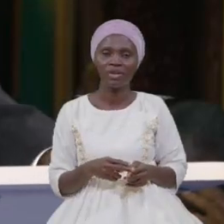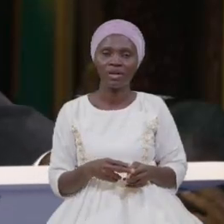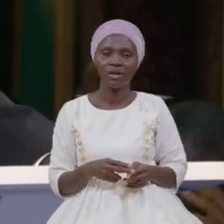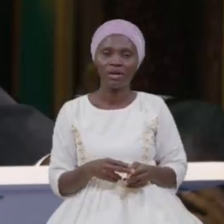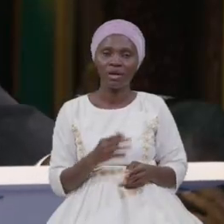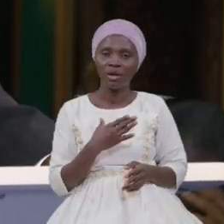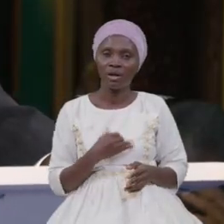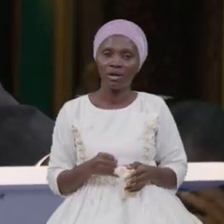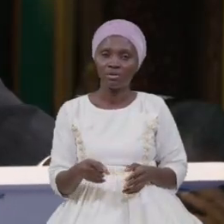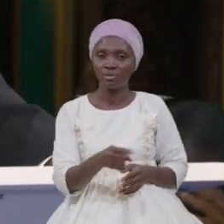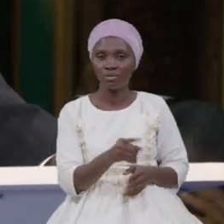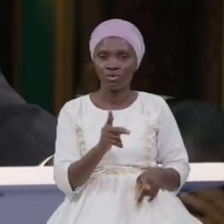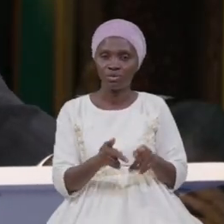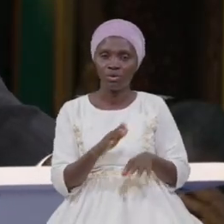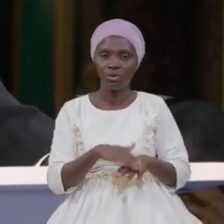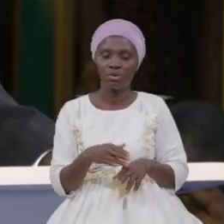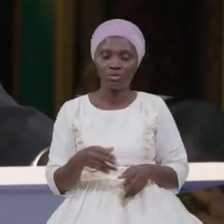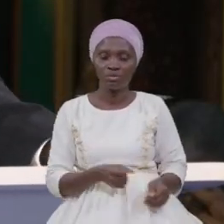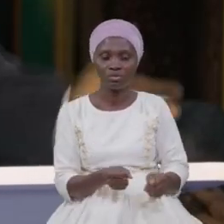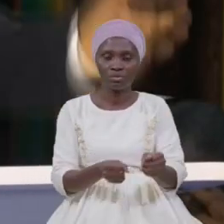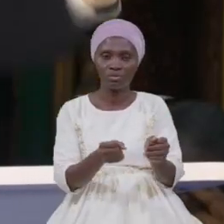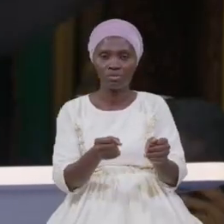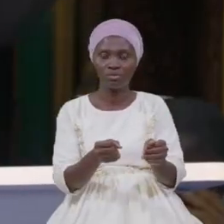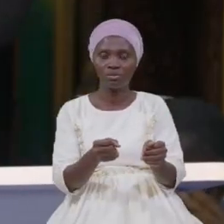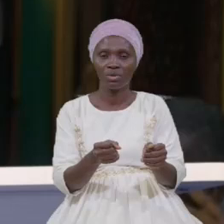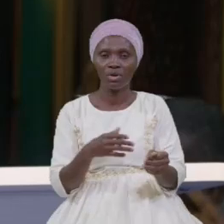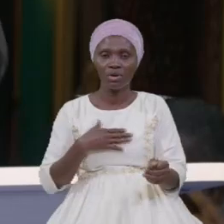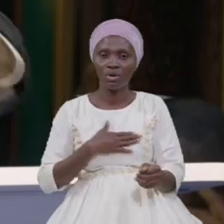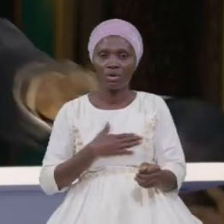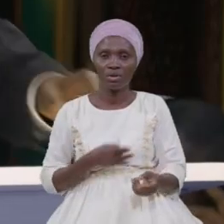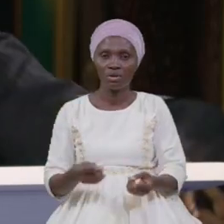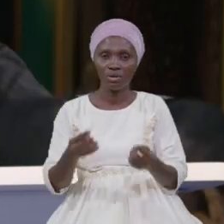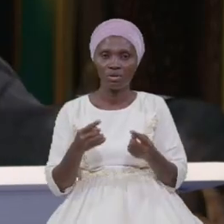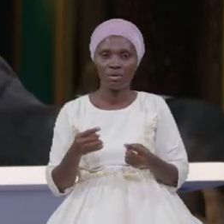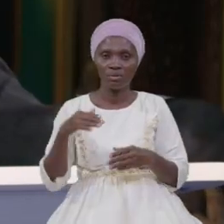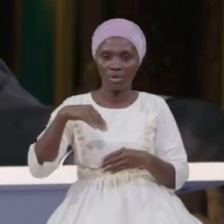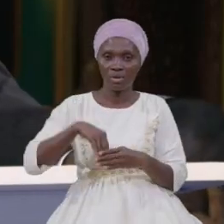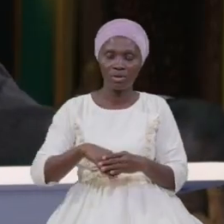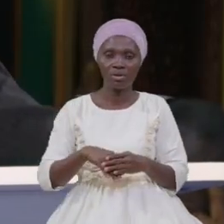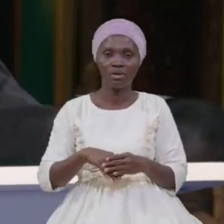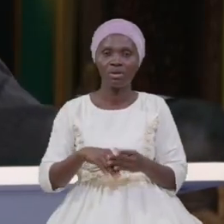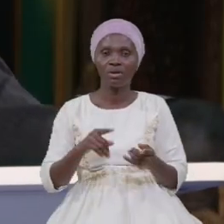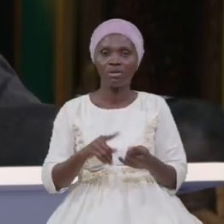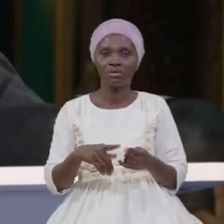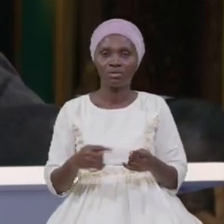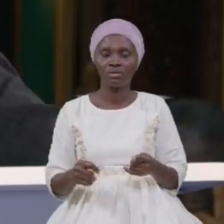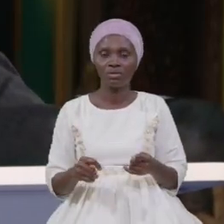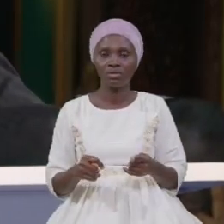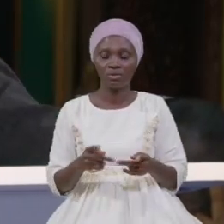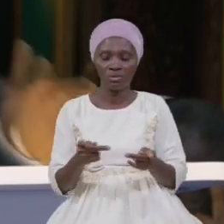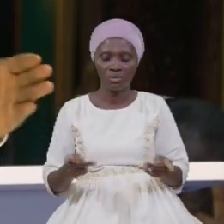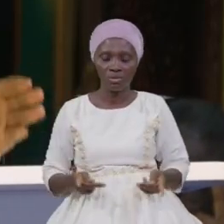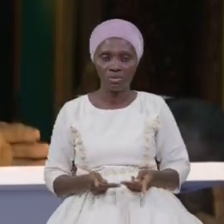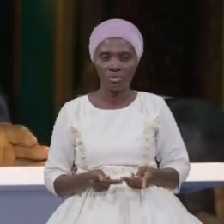road, please come into the school premises here